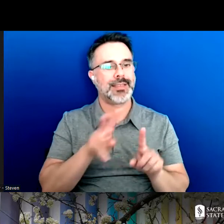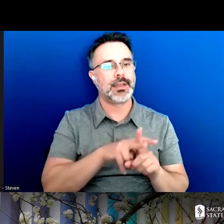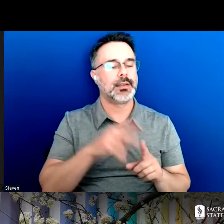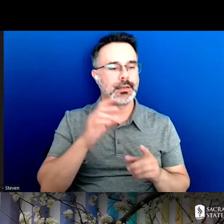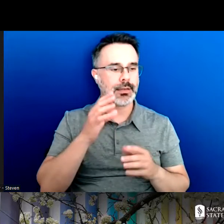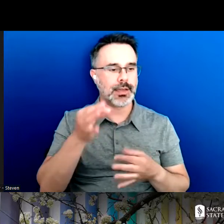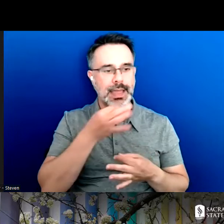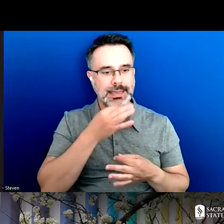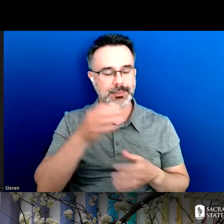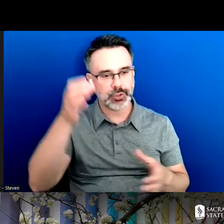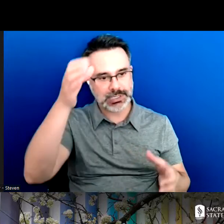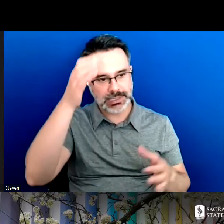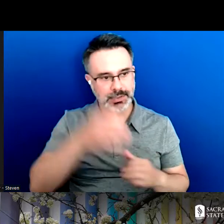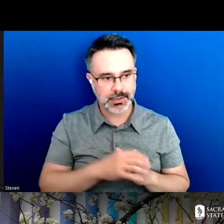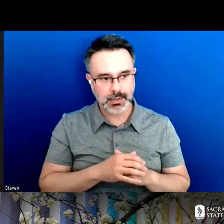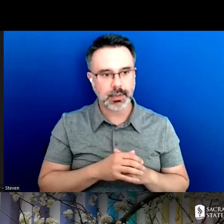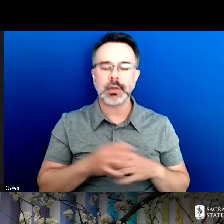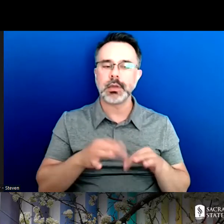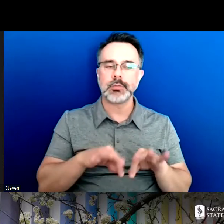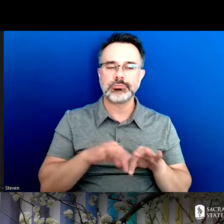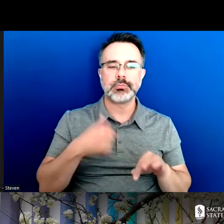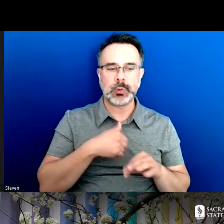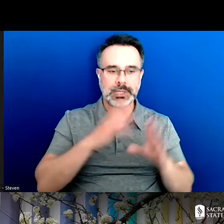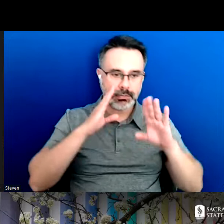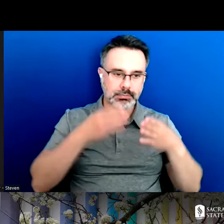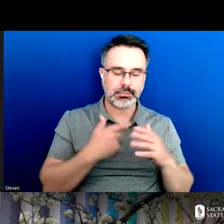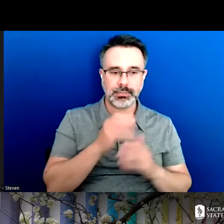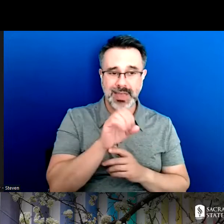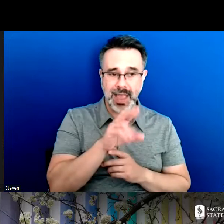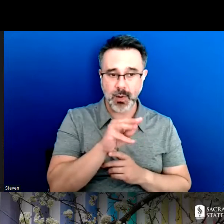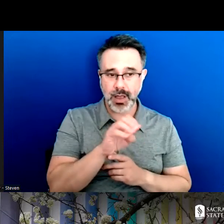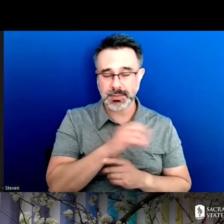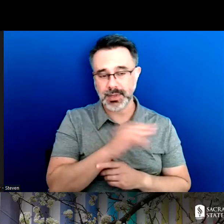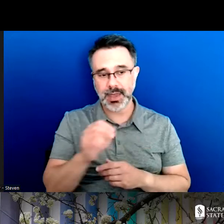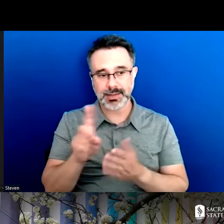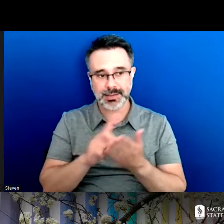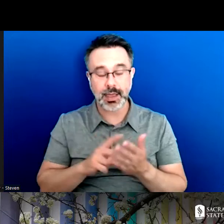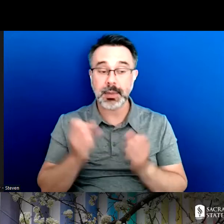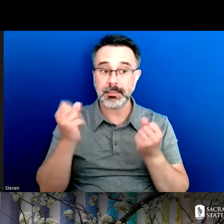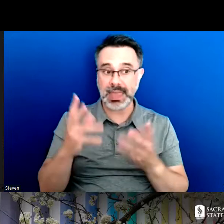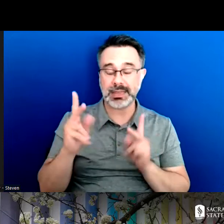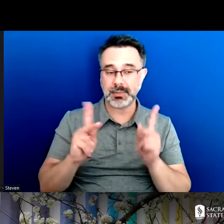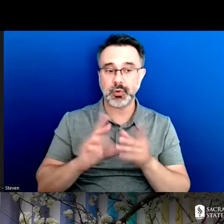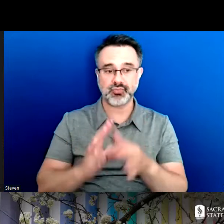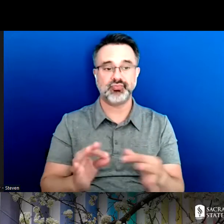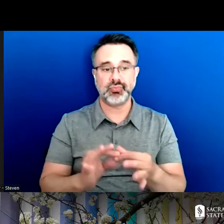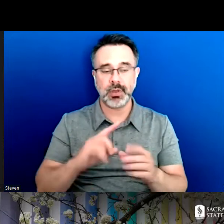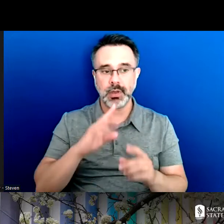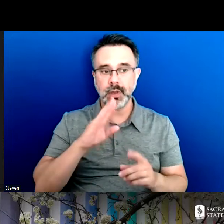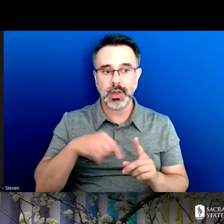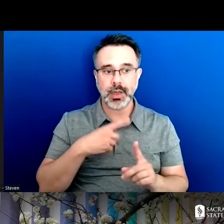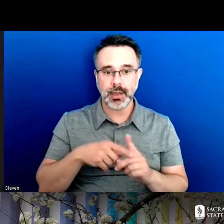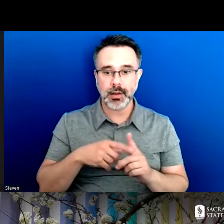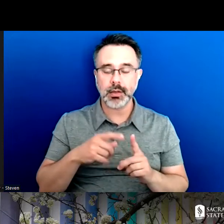this data was about outcomes and design. Many respondents spoke to the importance of centering lived